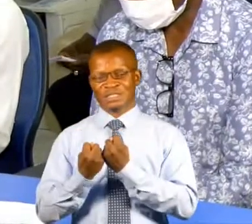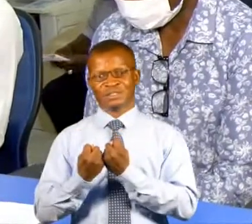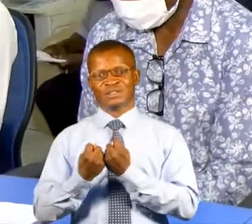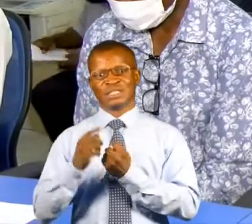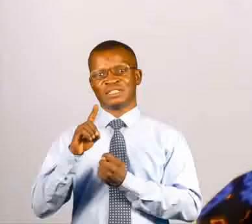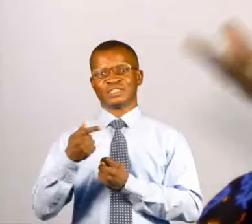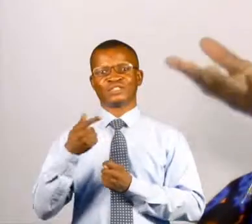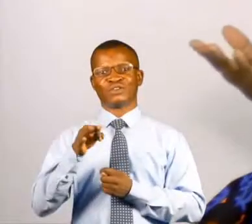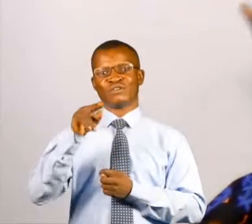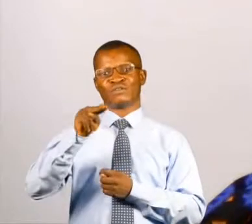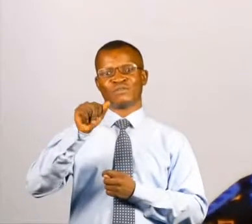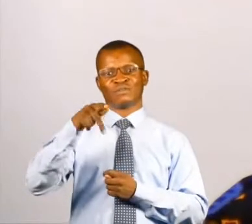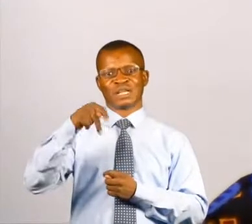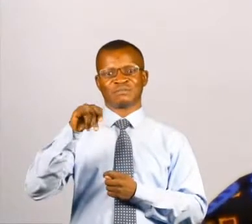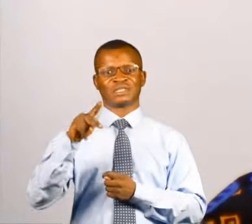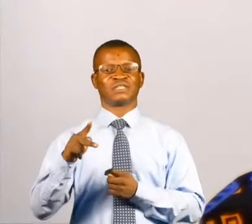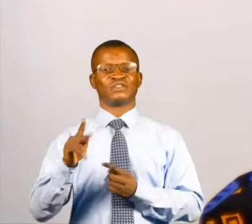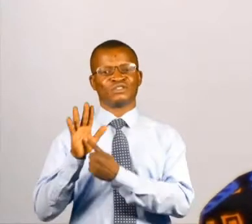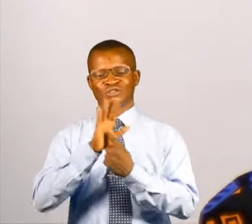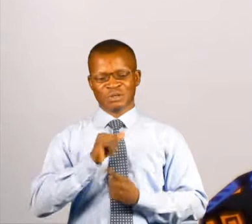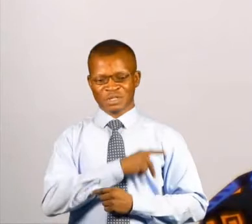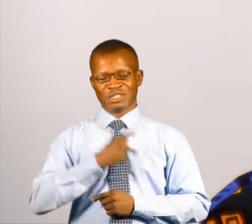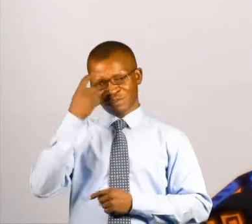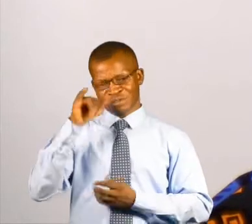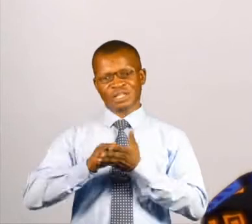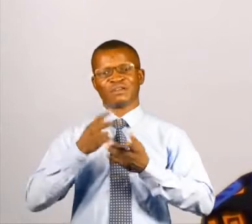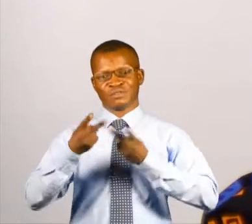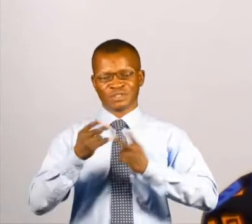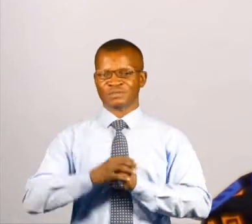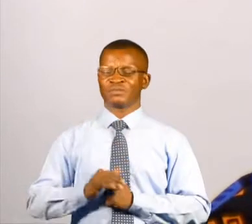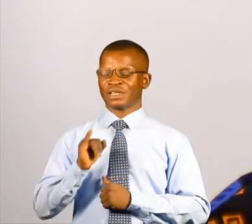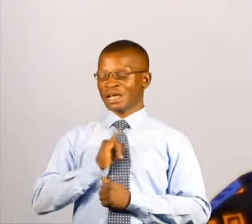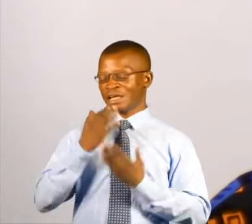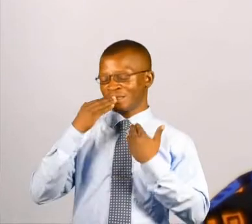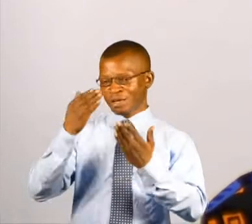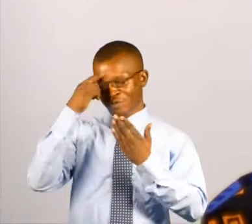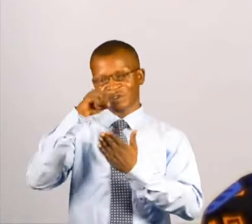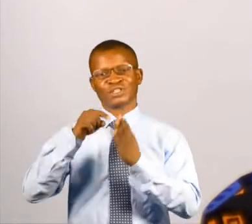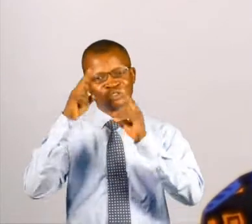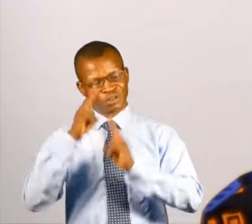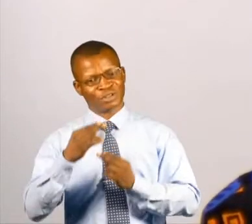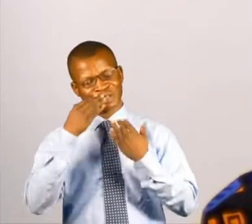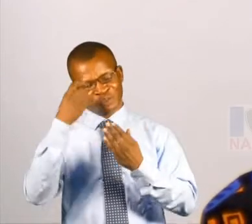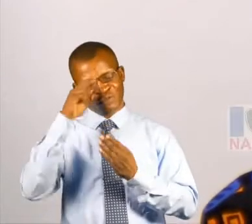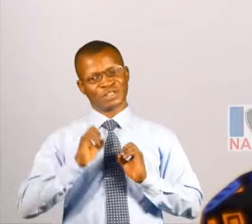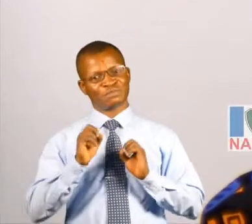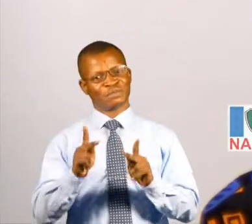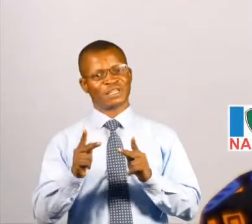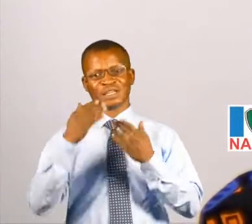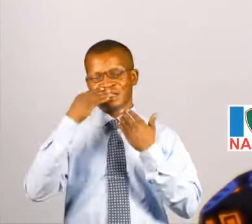Welcoming the team, the Director General of NAPTIP expressed appreciation for the visit. I thank you for this honor. I thank you for this